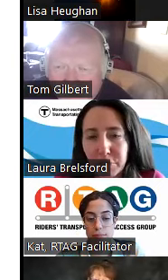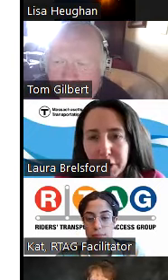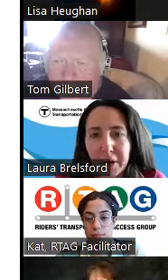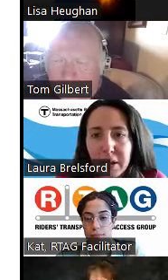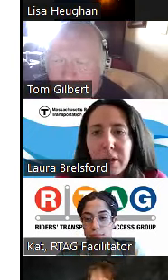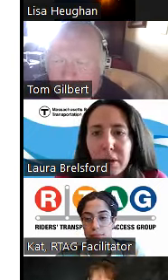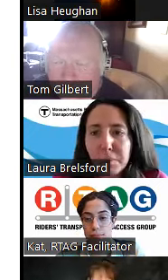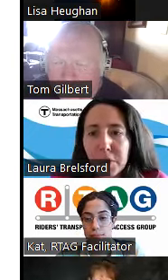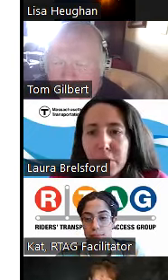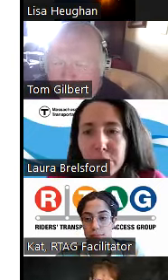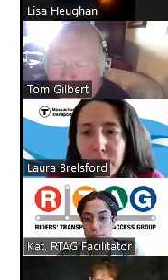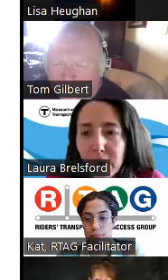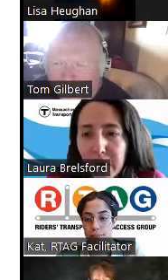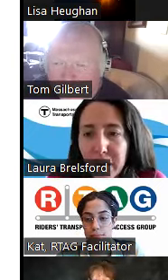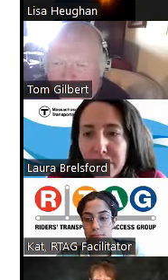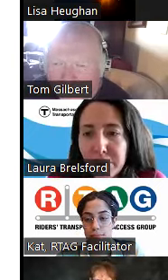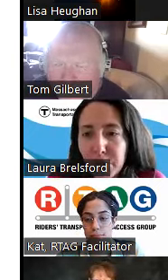ready for